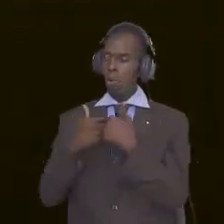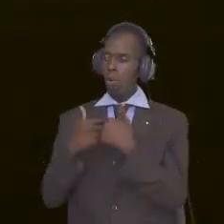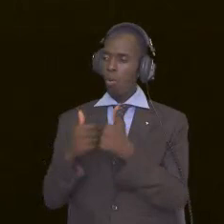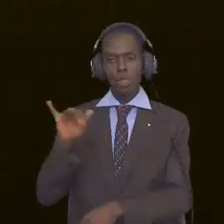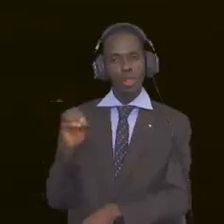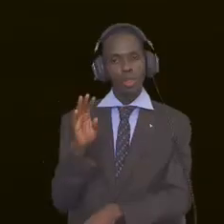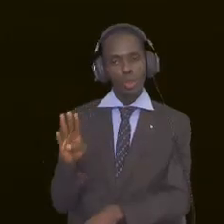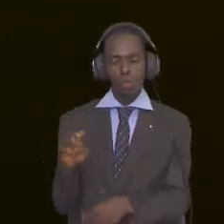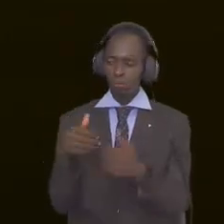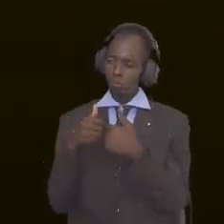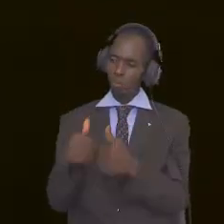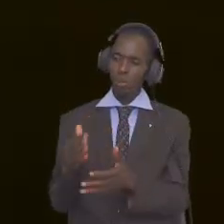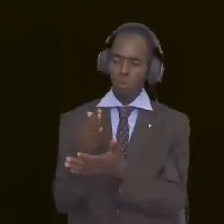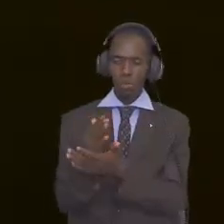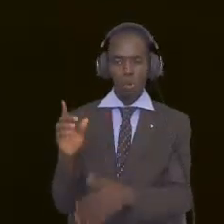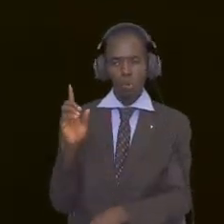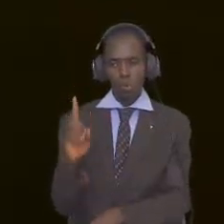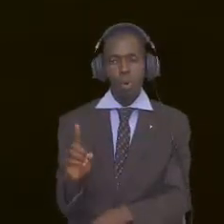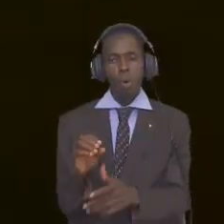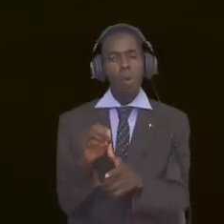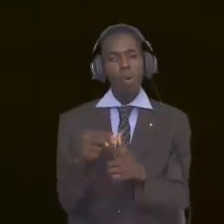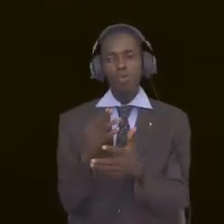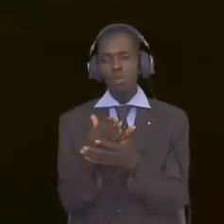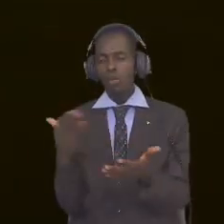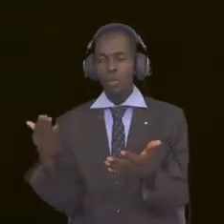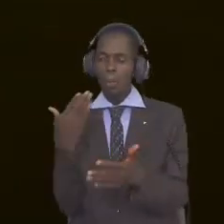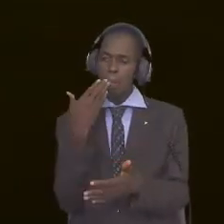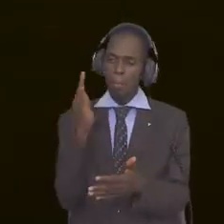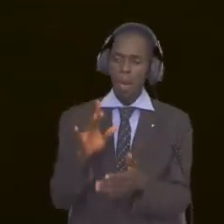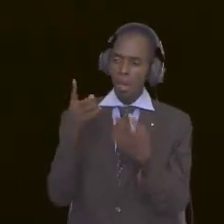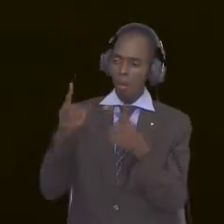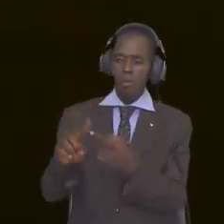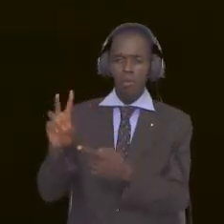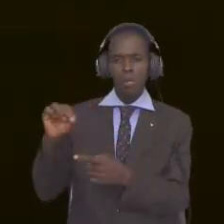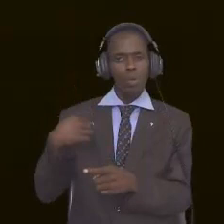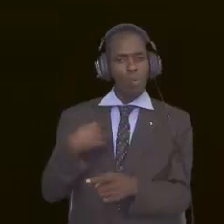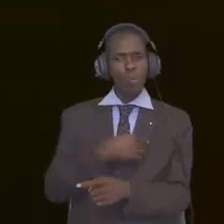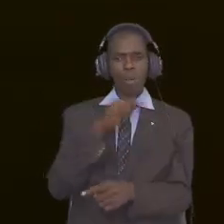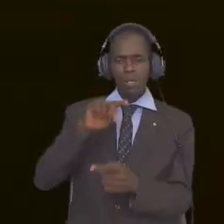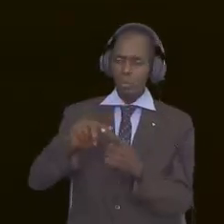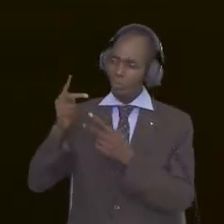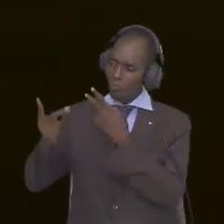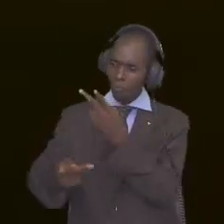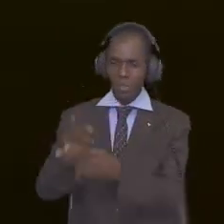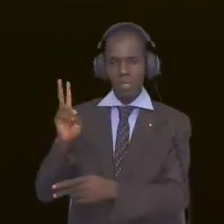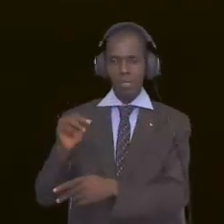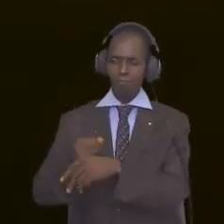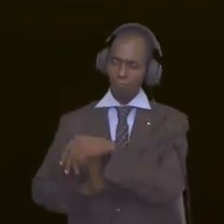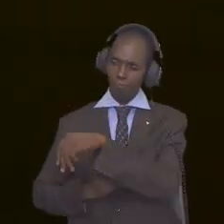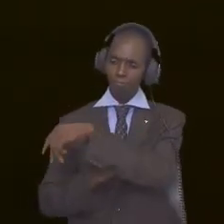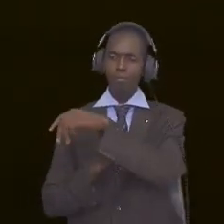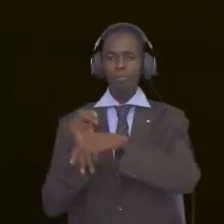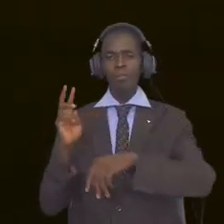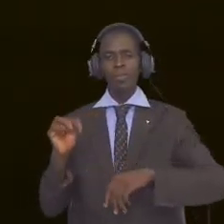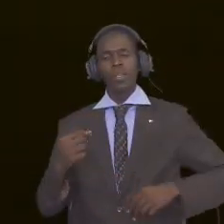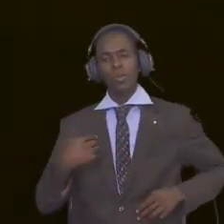somebody, or when something that is not good has happened, we need to visit them and we need to support them. We